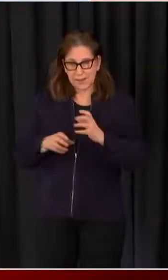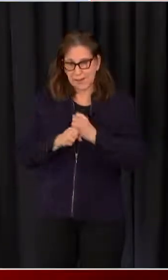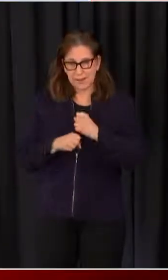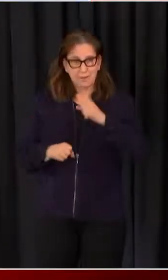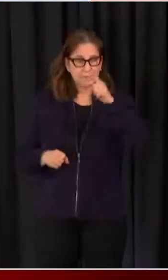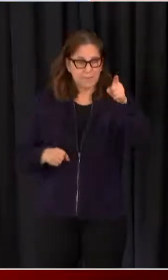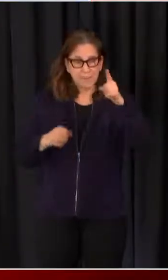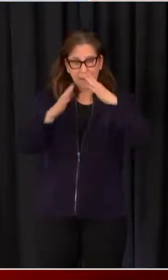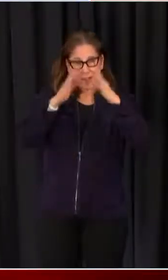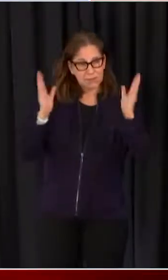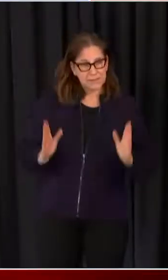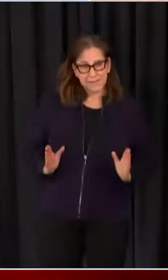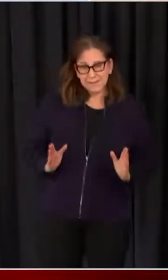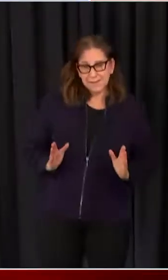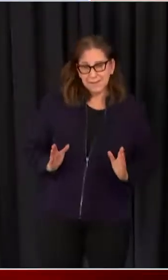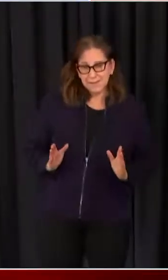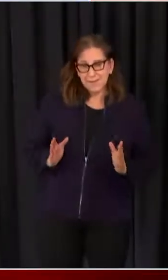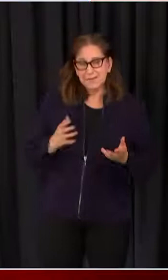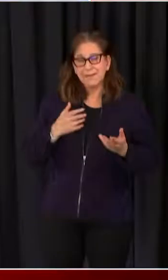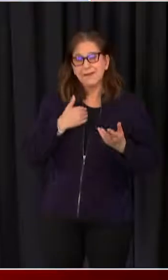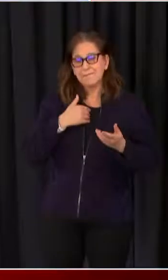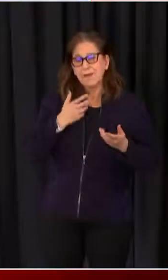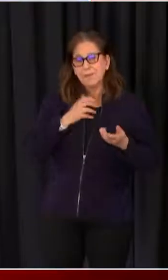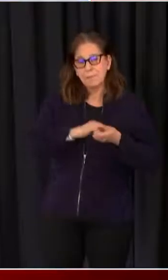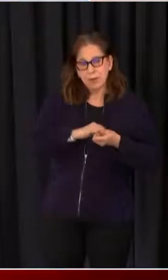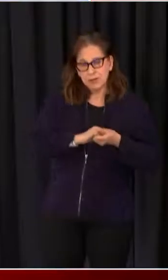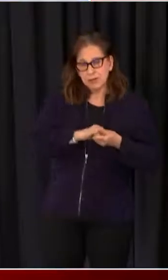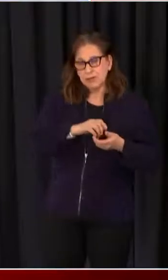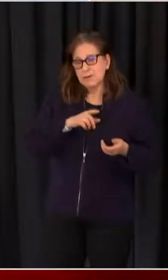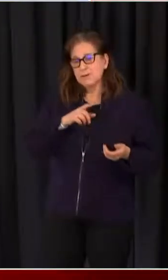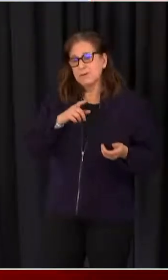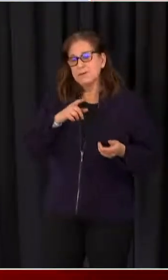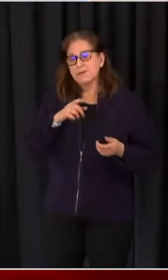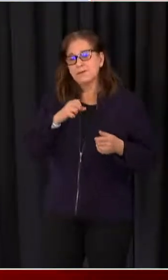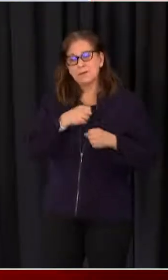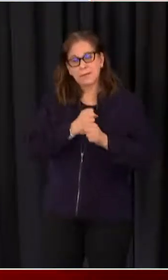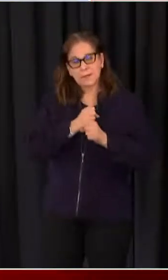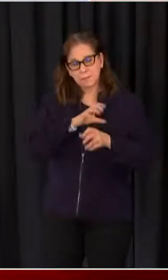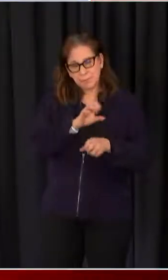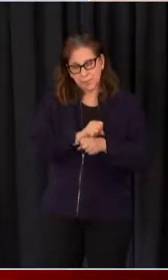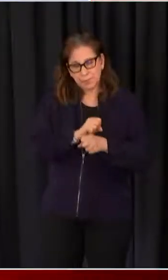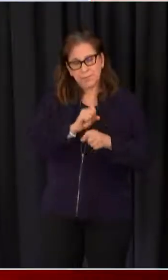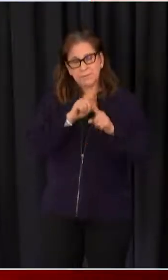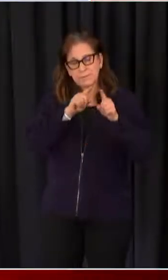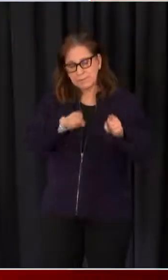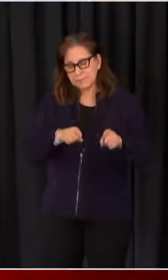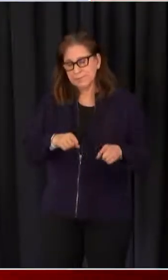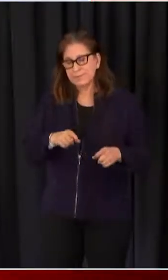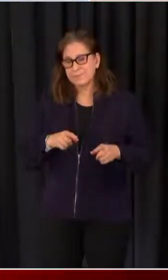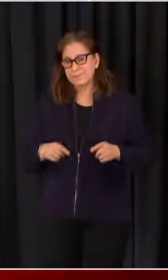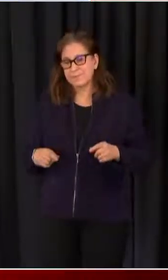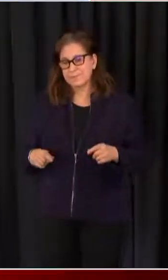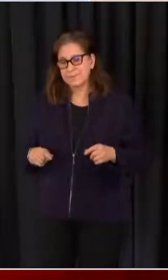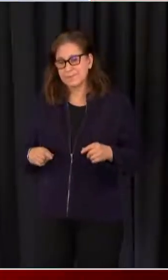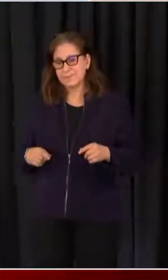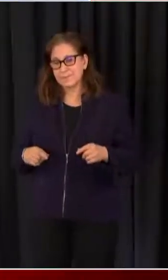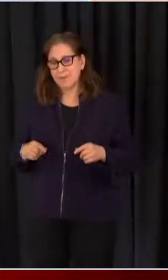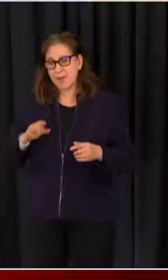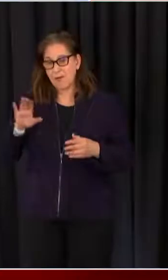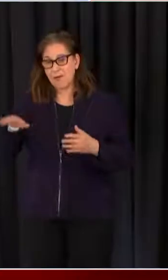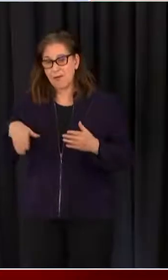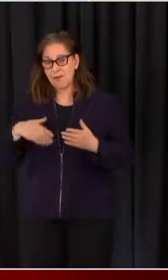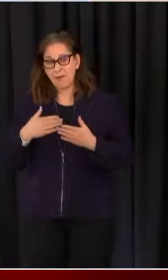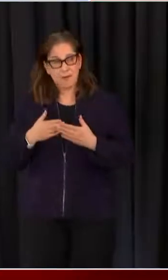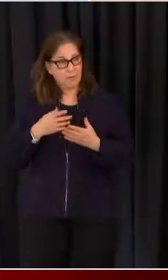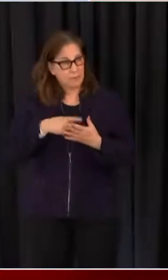housing, our housing partnership. We set aside vaccine appointments to the senior vaccine buddies, et cetera. Because those initiatives are